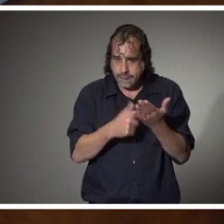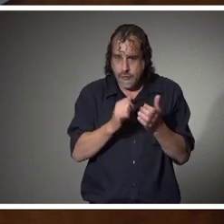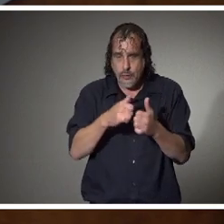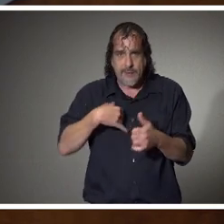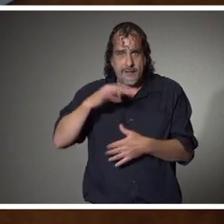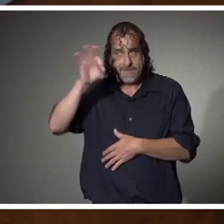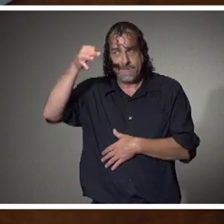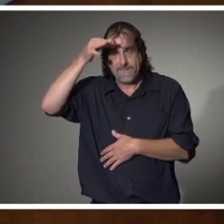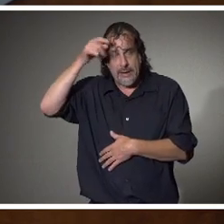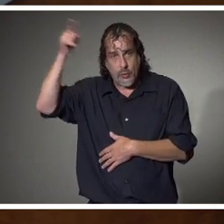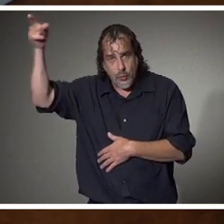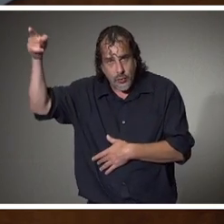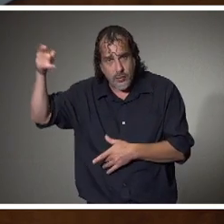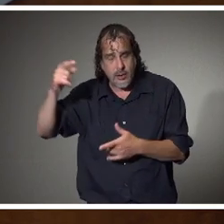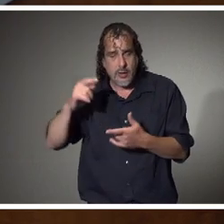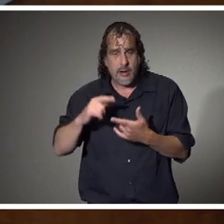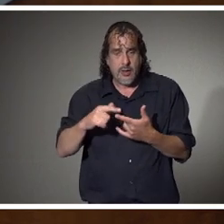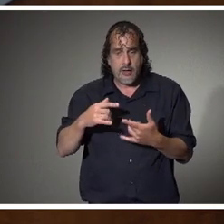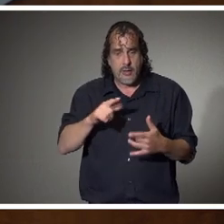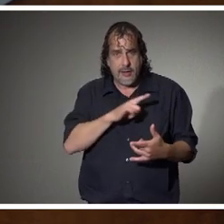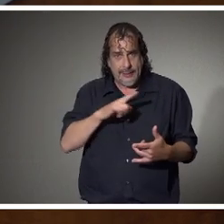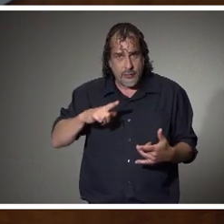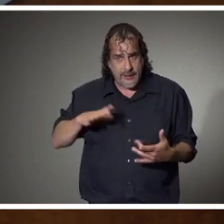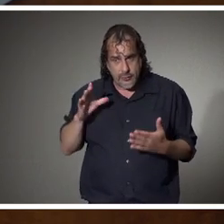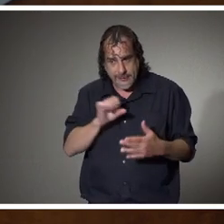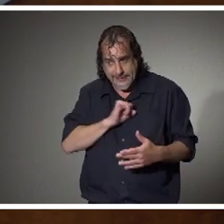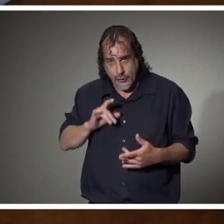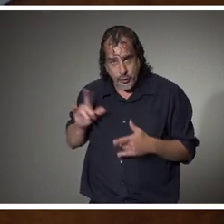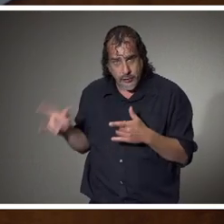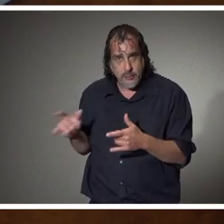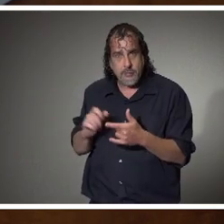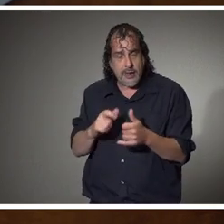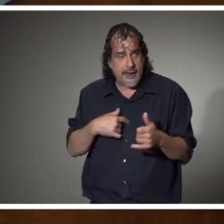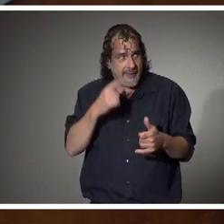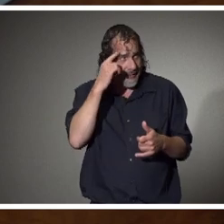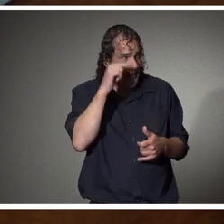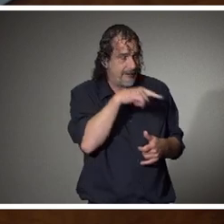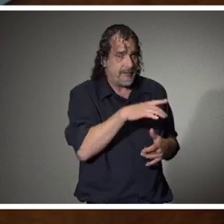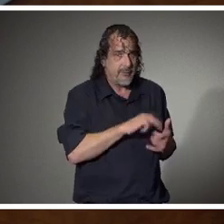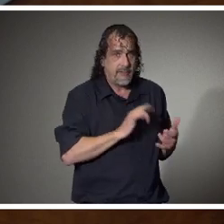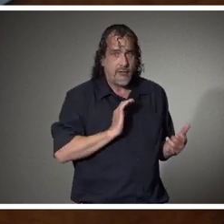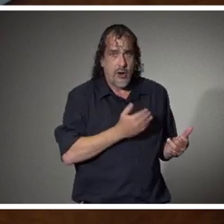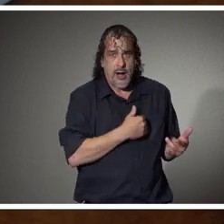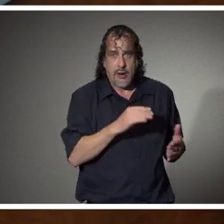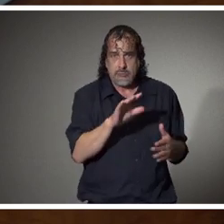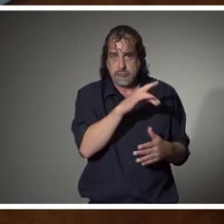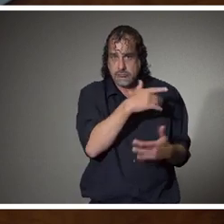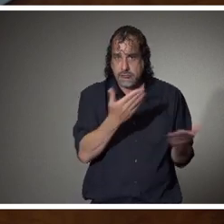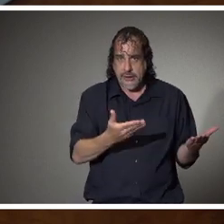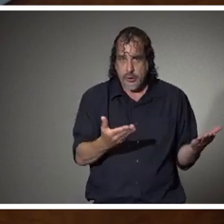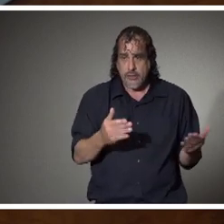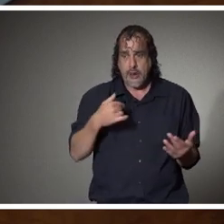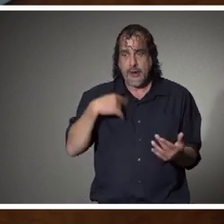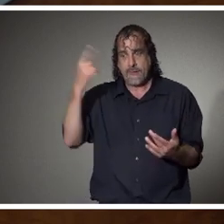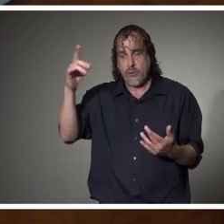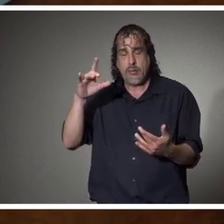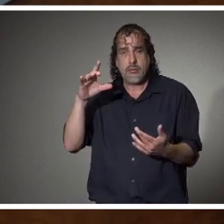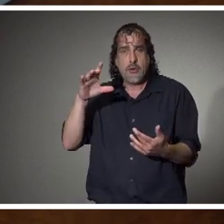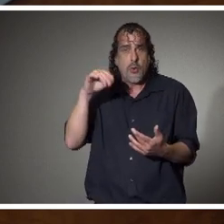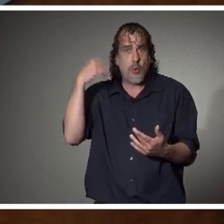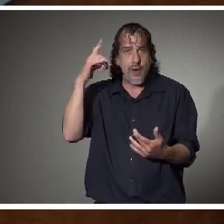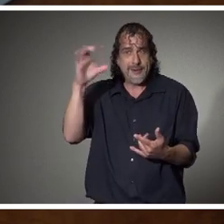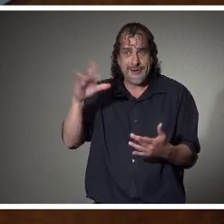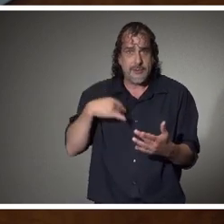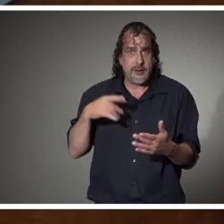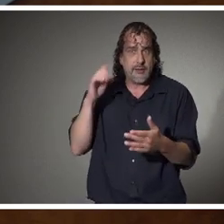delegation. I think that would also be an excellent piece of legislation for the Congress to pass and for the president to sign to make